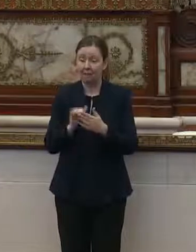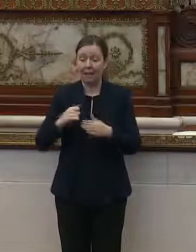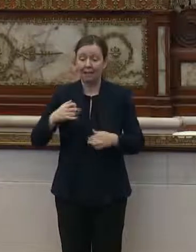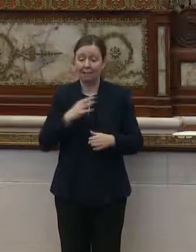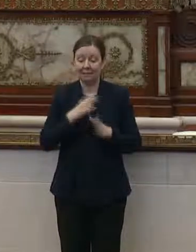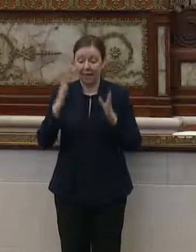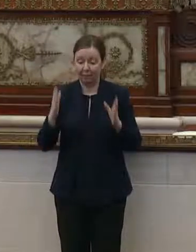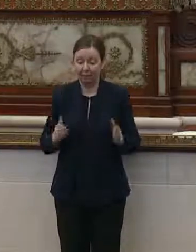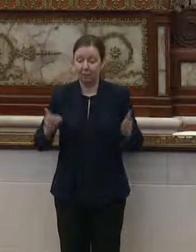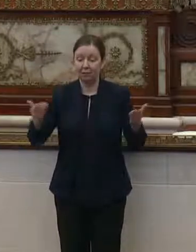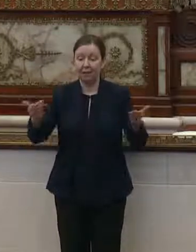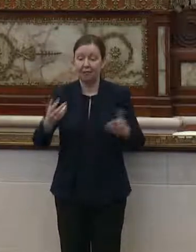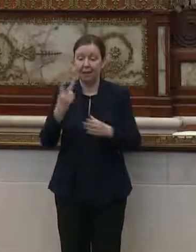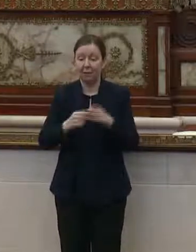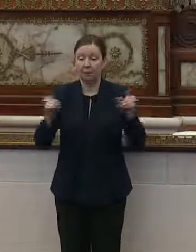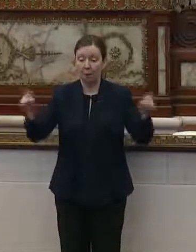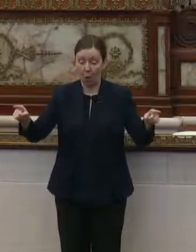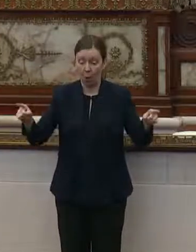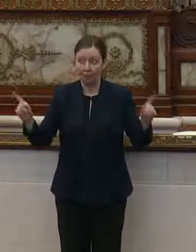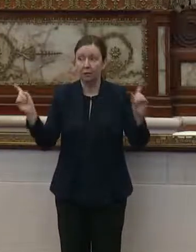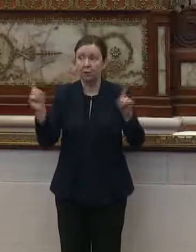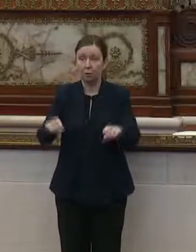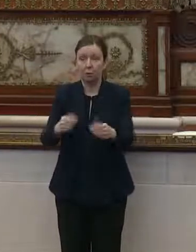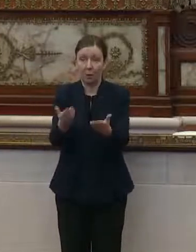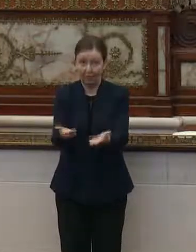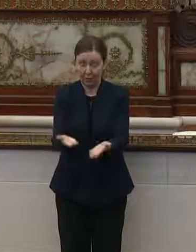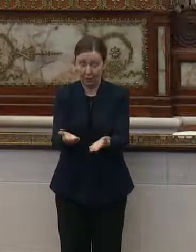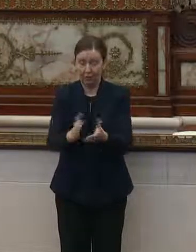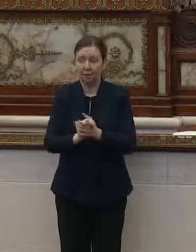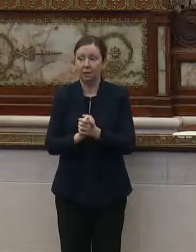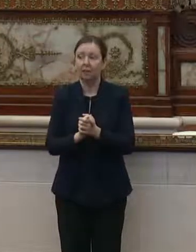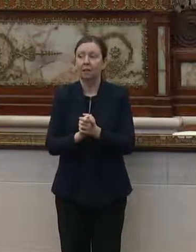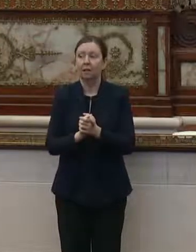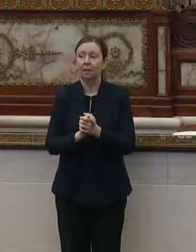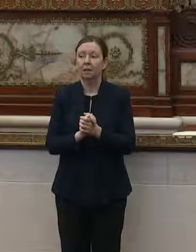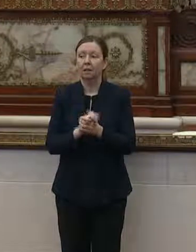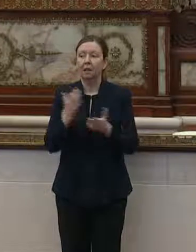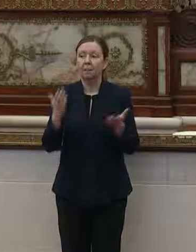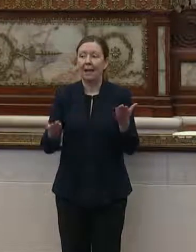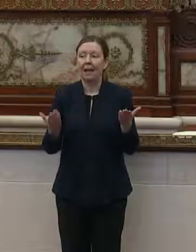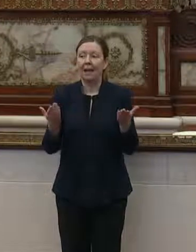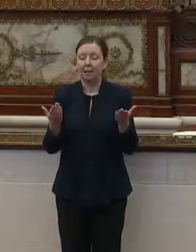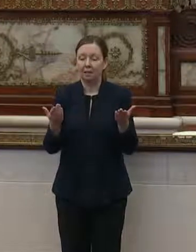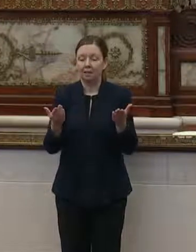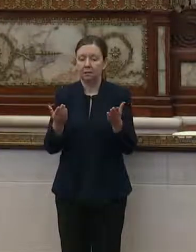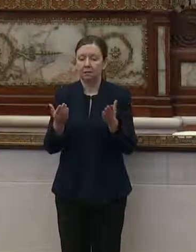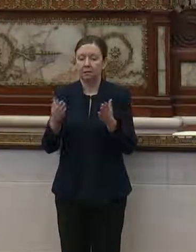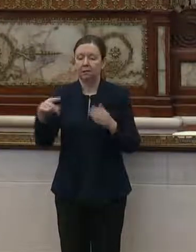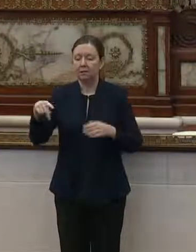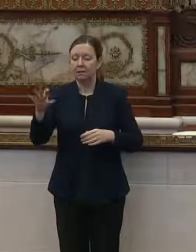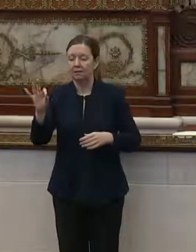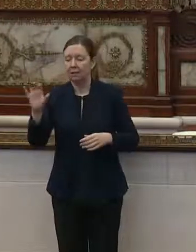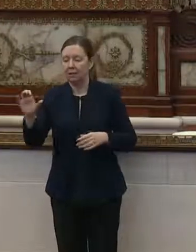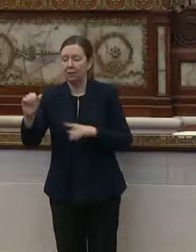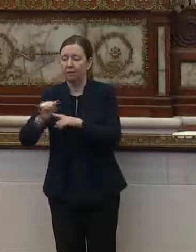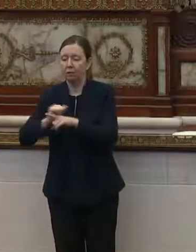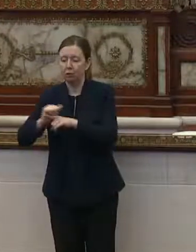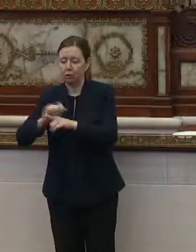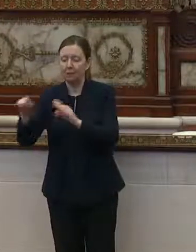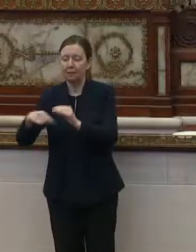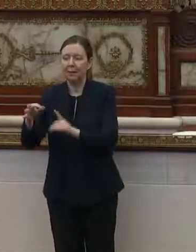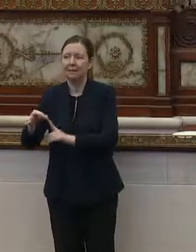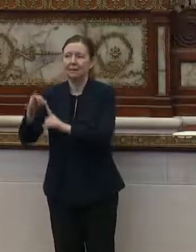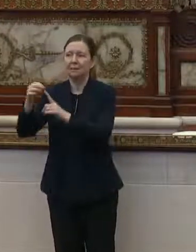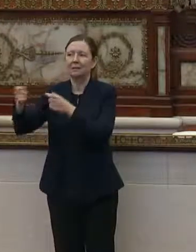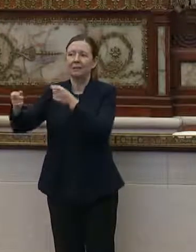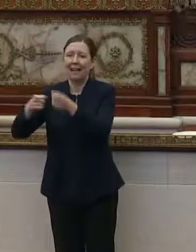had invited both organizations to be at that site. There may also have been a request, because Philly Fighting COVID had been trained about the specific